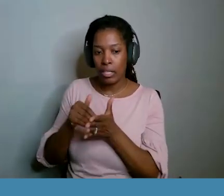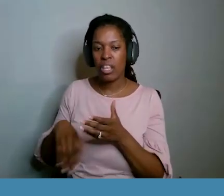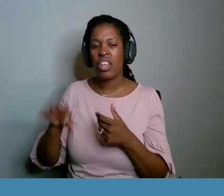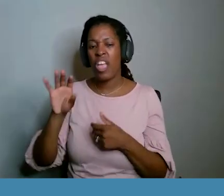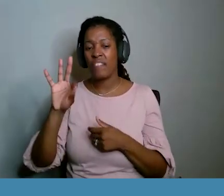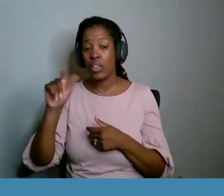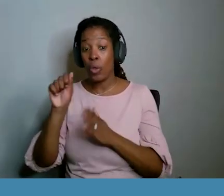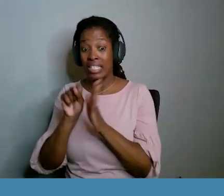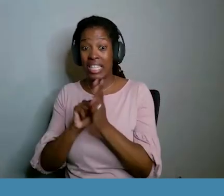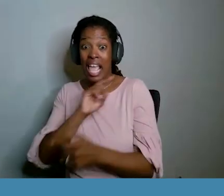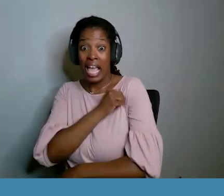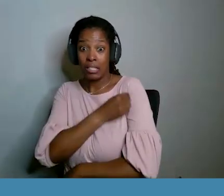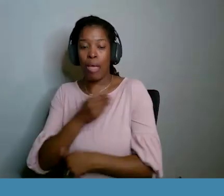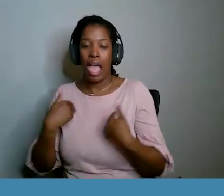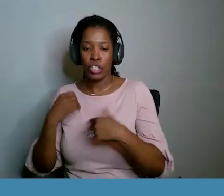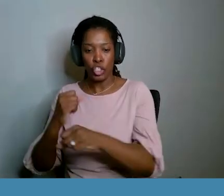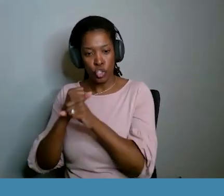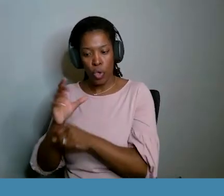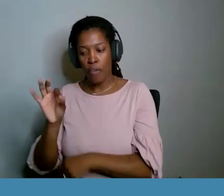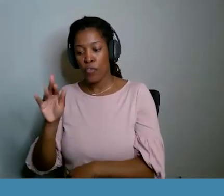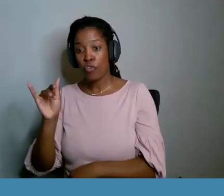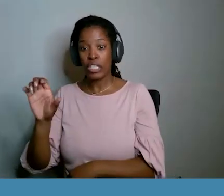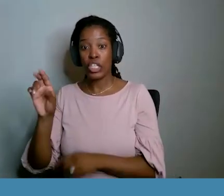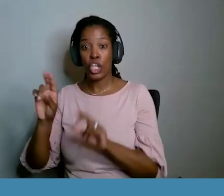on site.